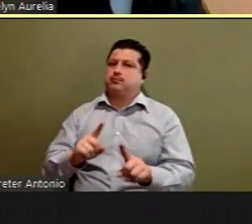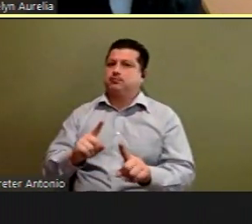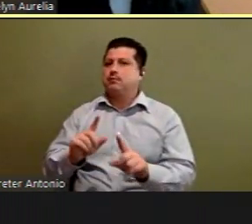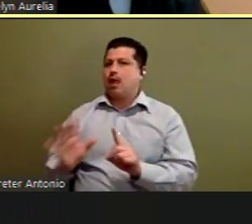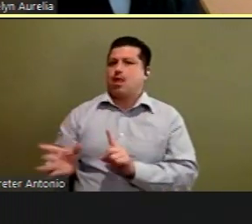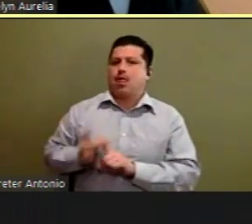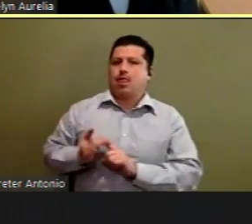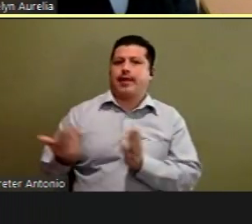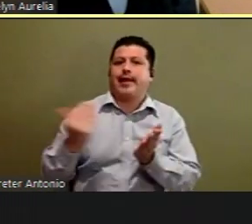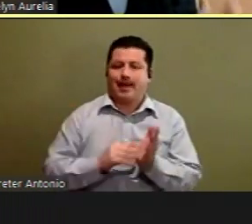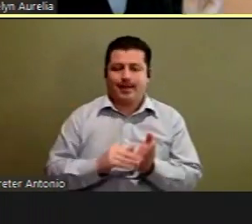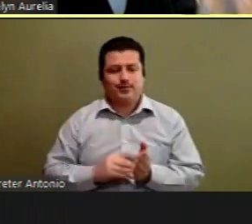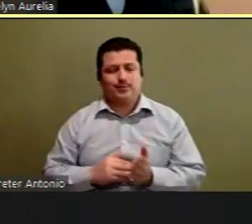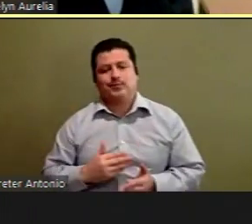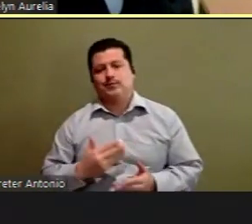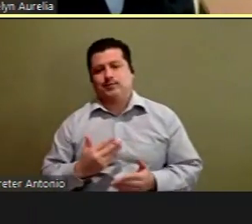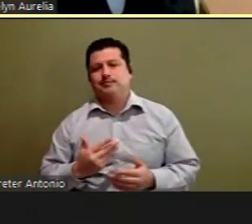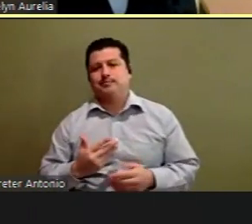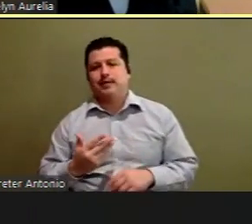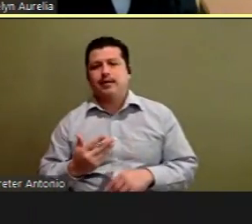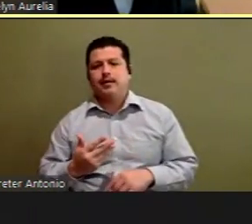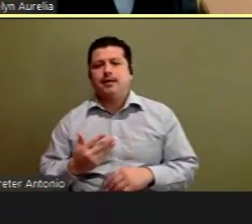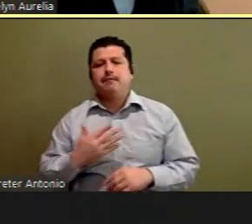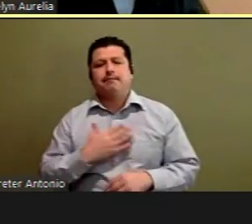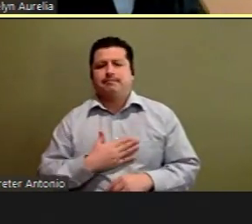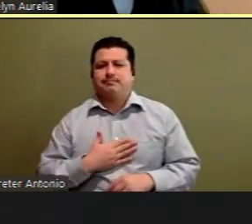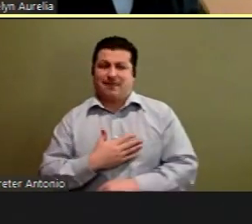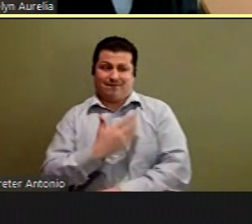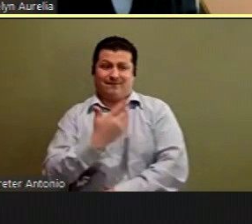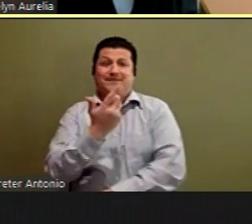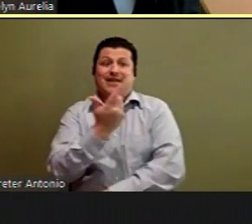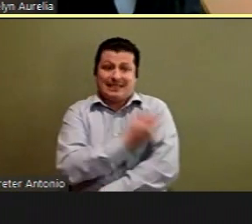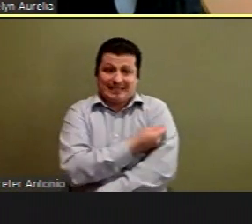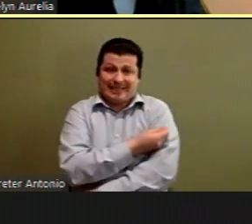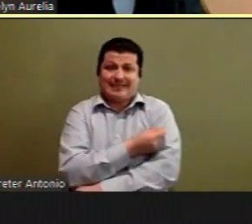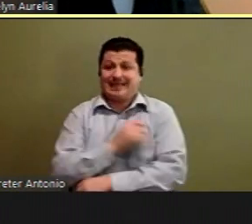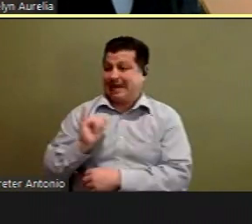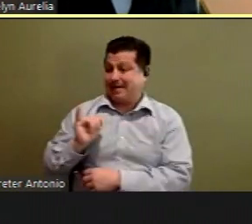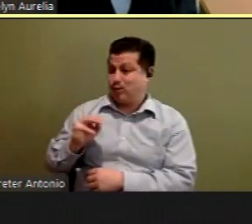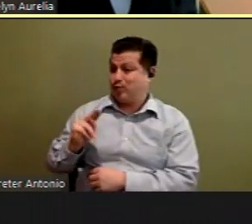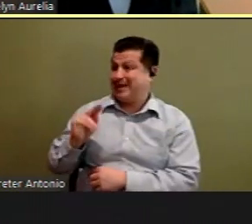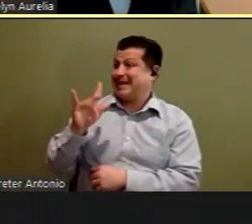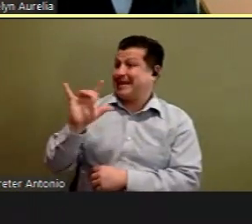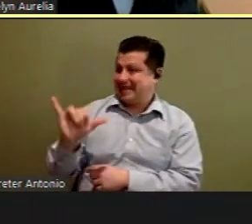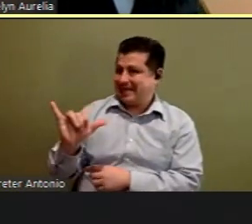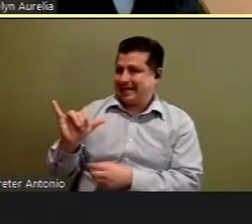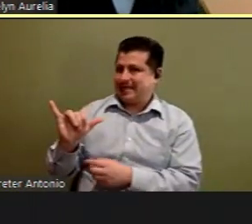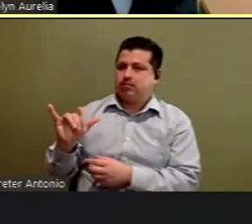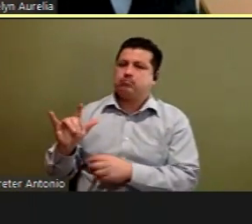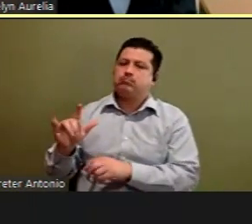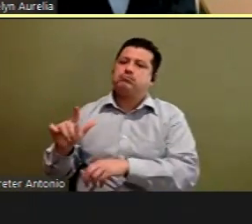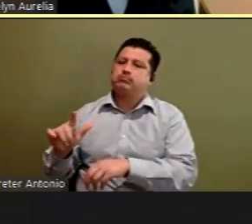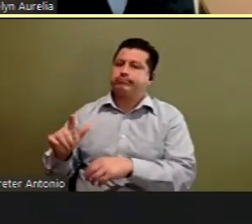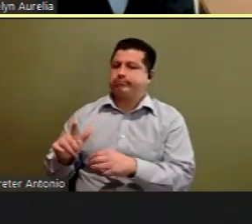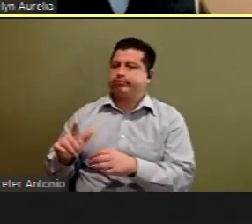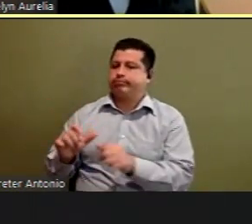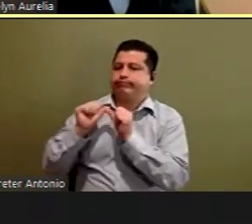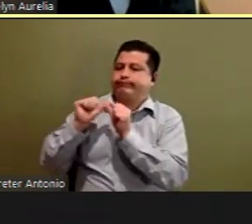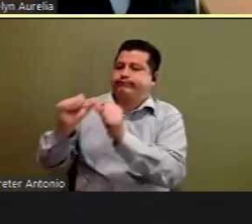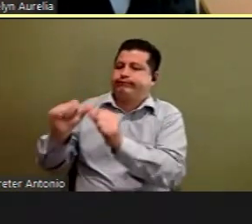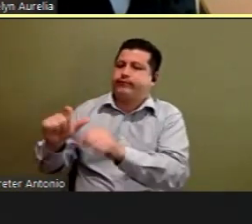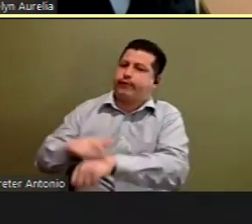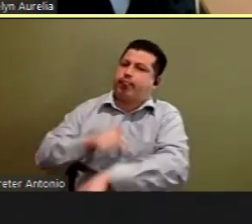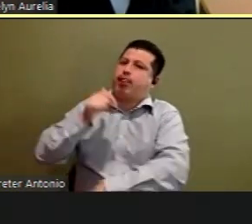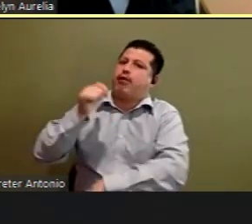does wane, and vaccination immunity lasts longer. So it's really important to, yes, be vaccinated even if you've already had